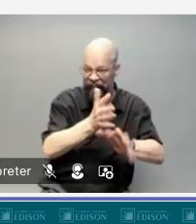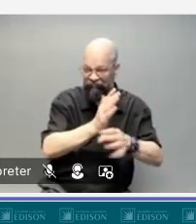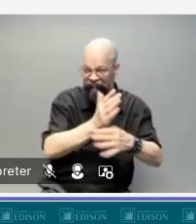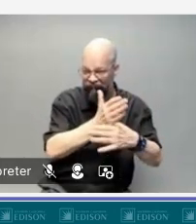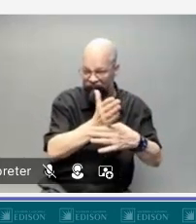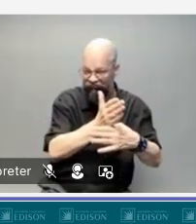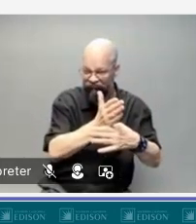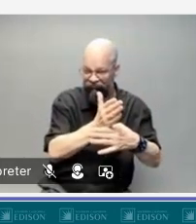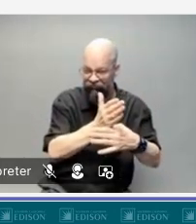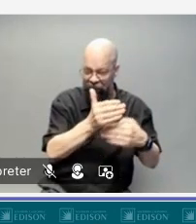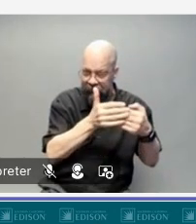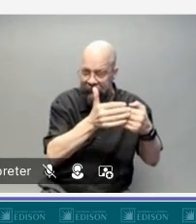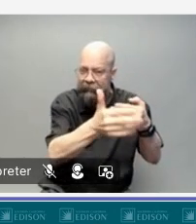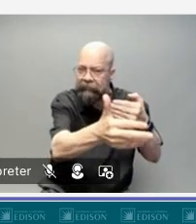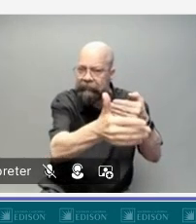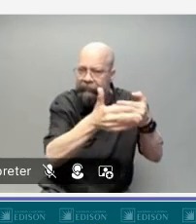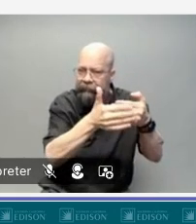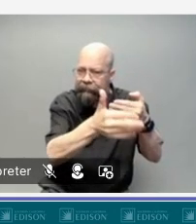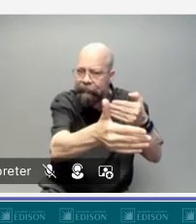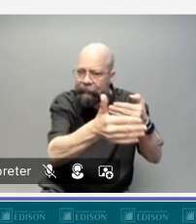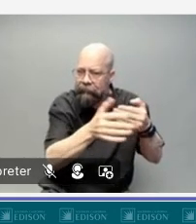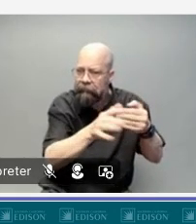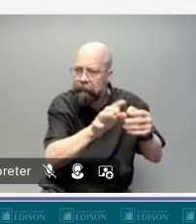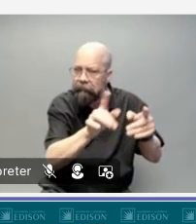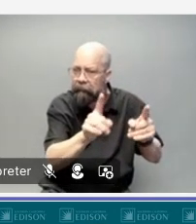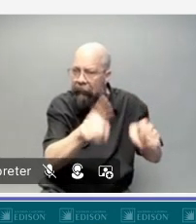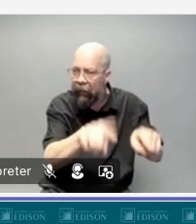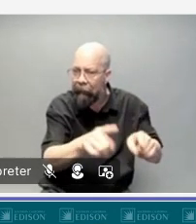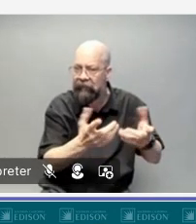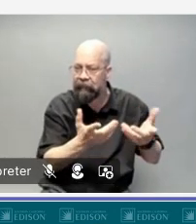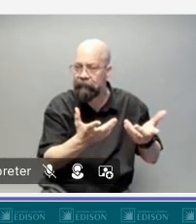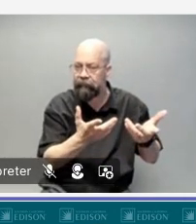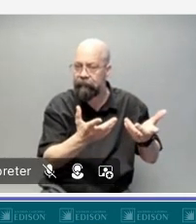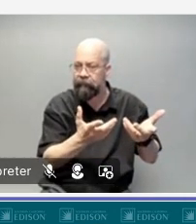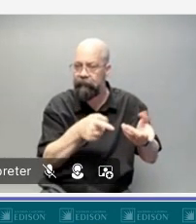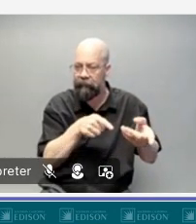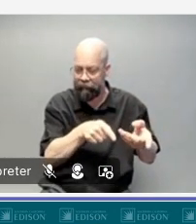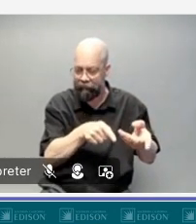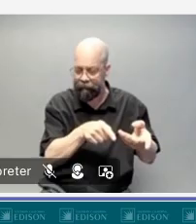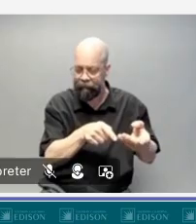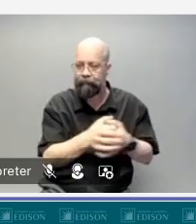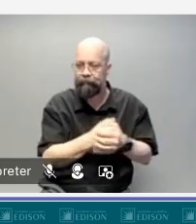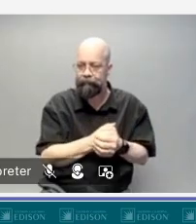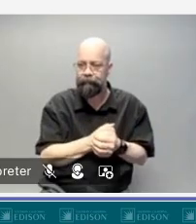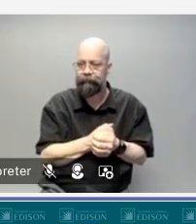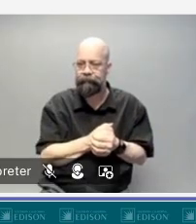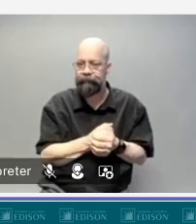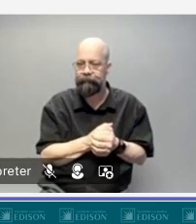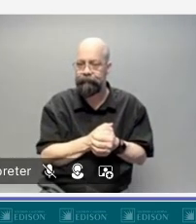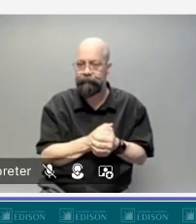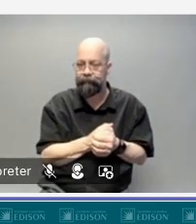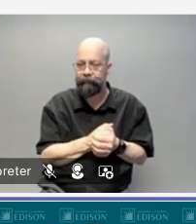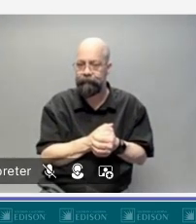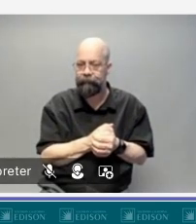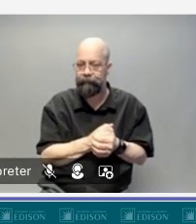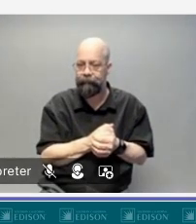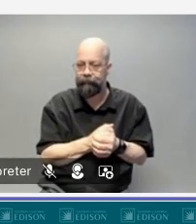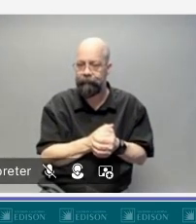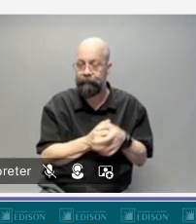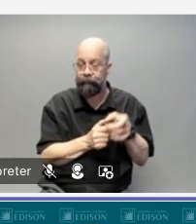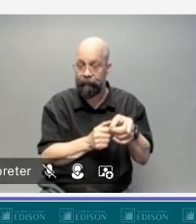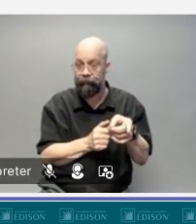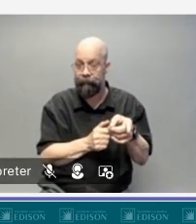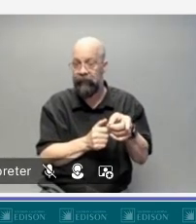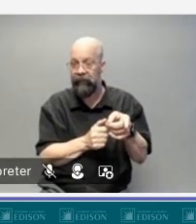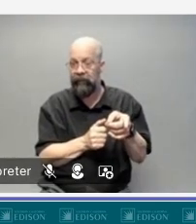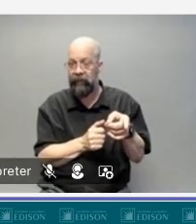us identify when we might have a PSPS event coming in the next few days. And that's extremely